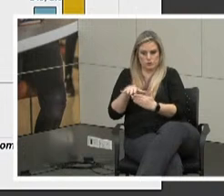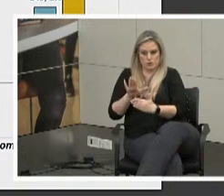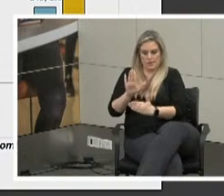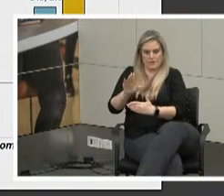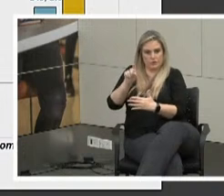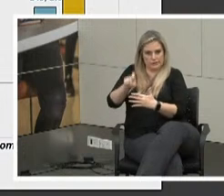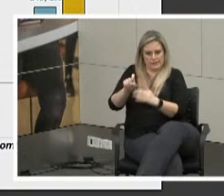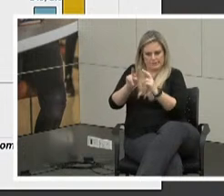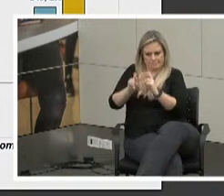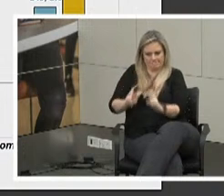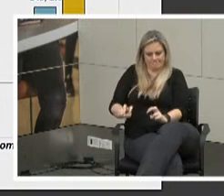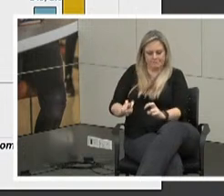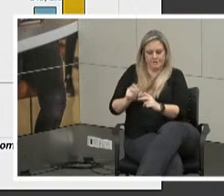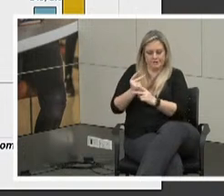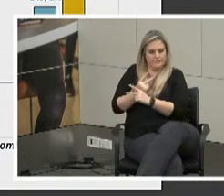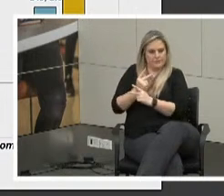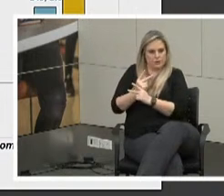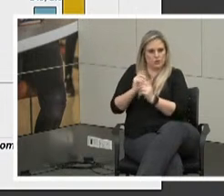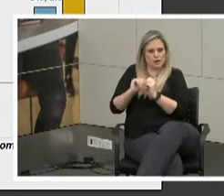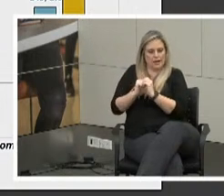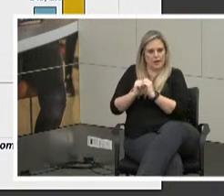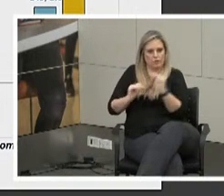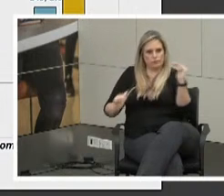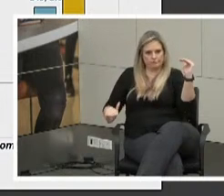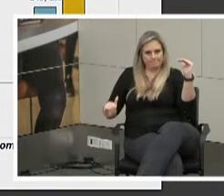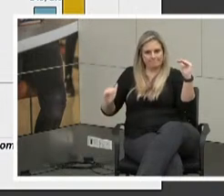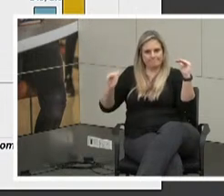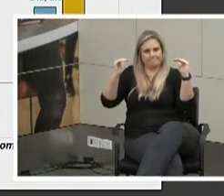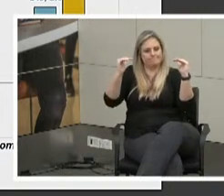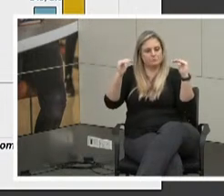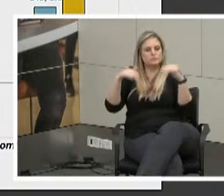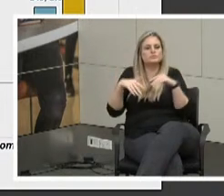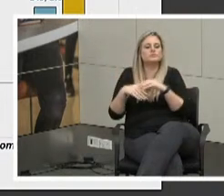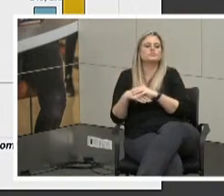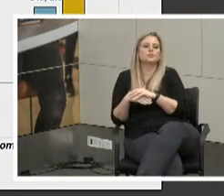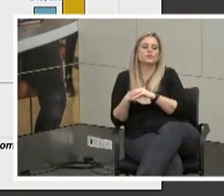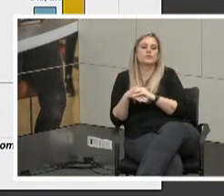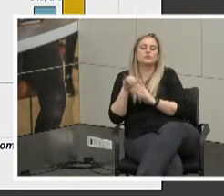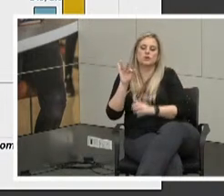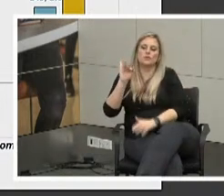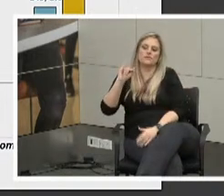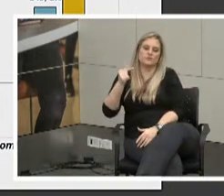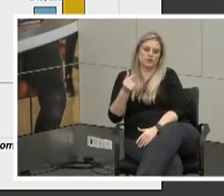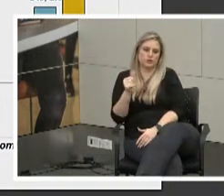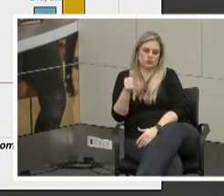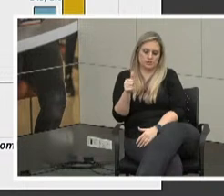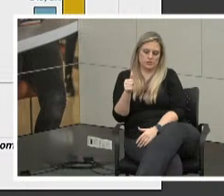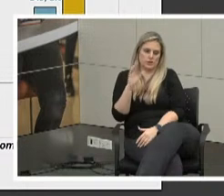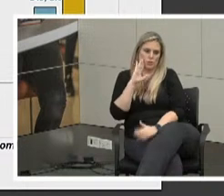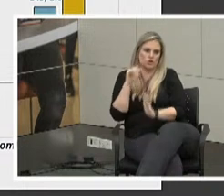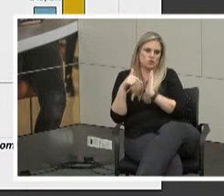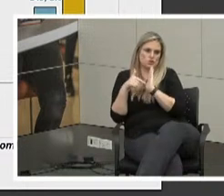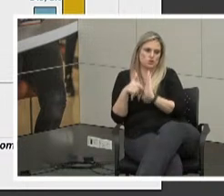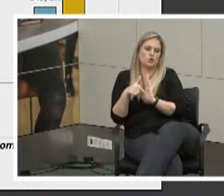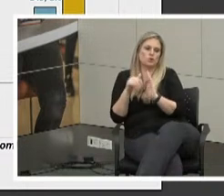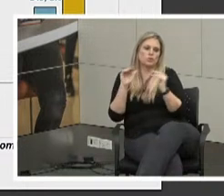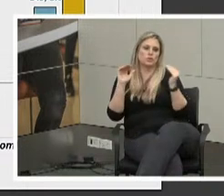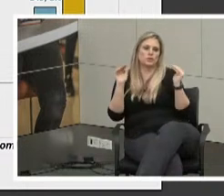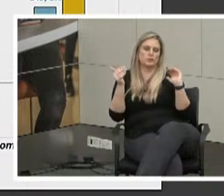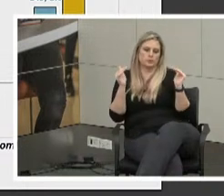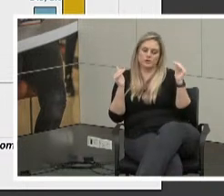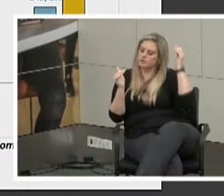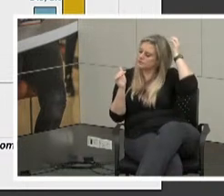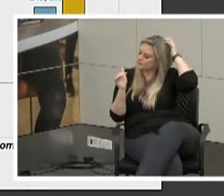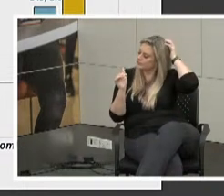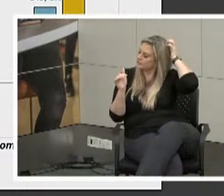to um to close that achievement Gap figure 10 um will show you a comparison